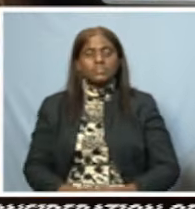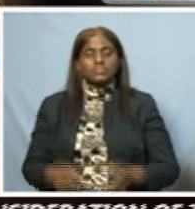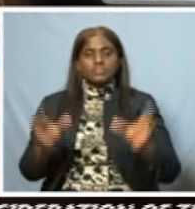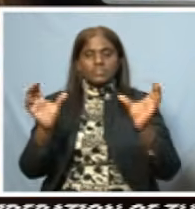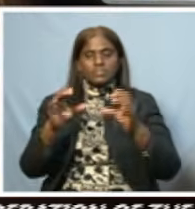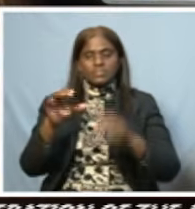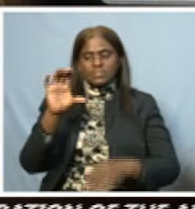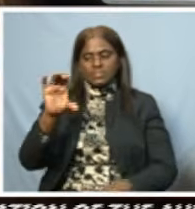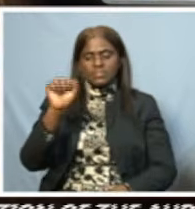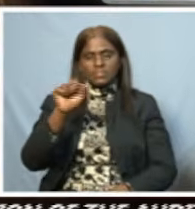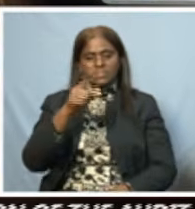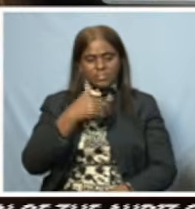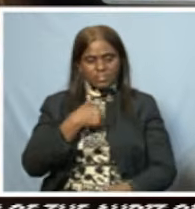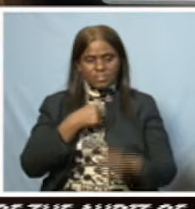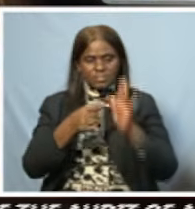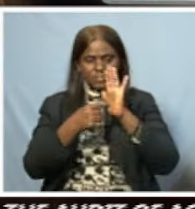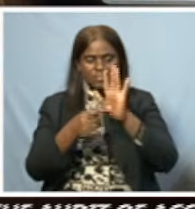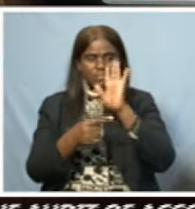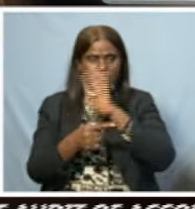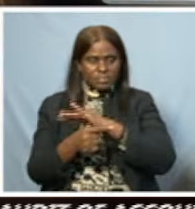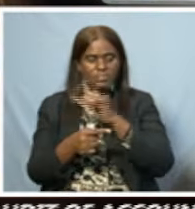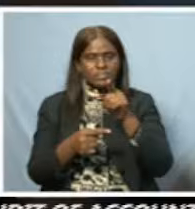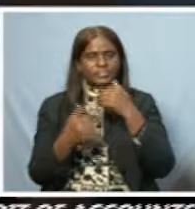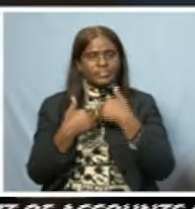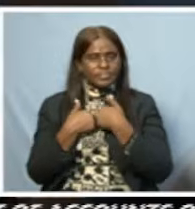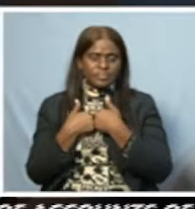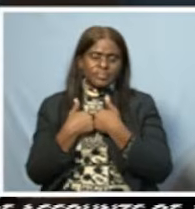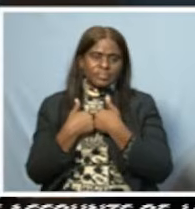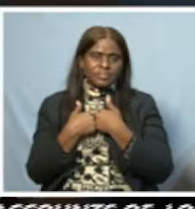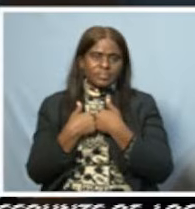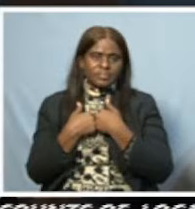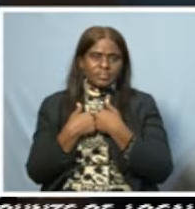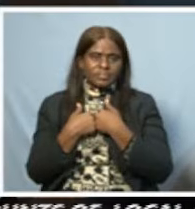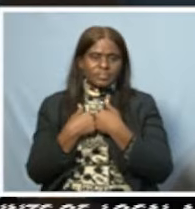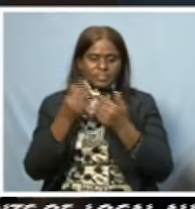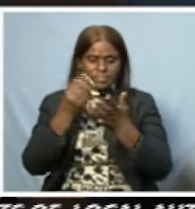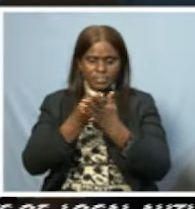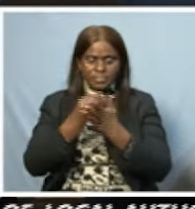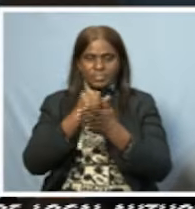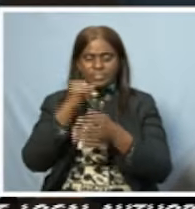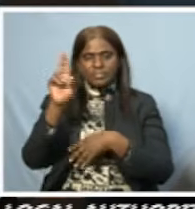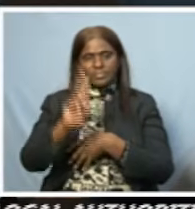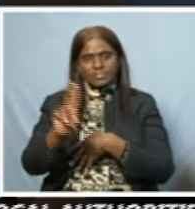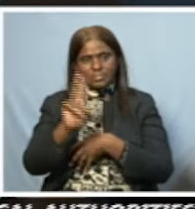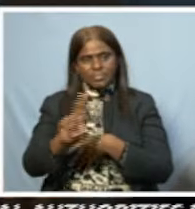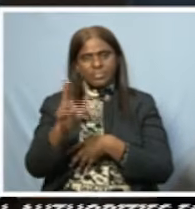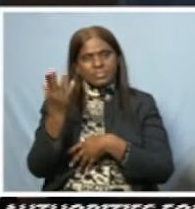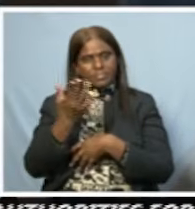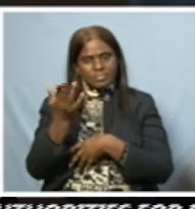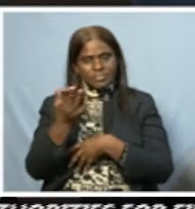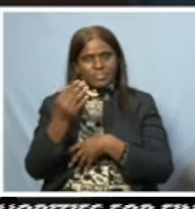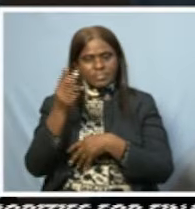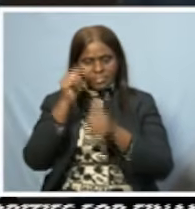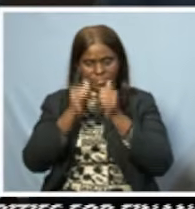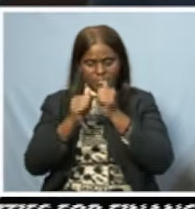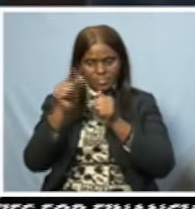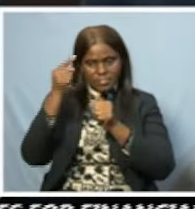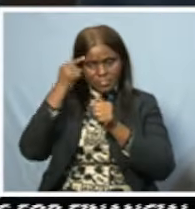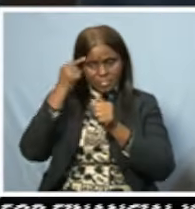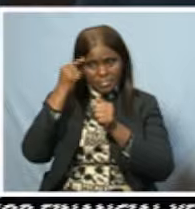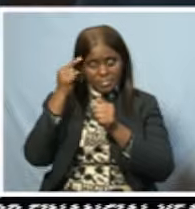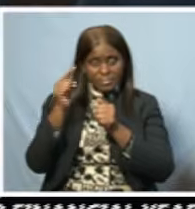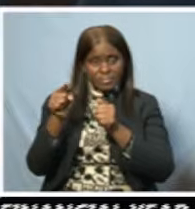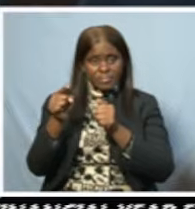Council Secretary, you have indicated that the unspent money was due to government